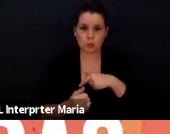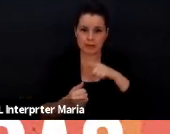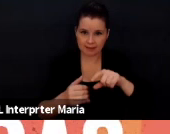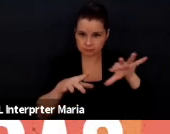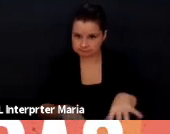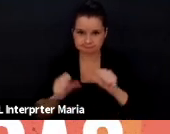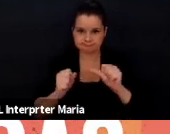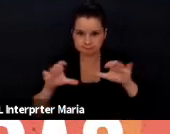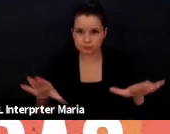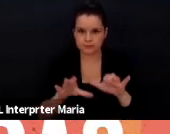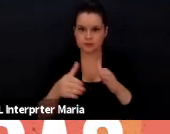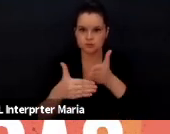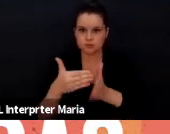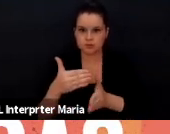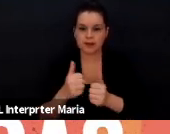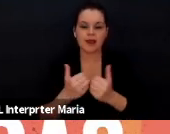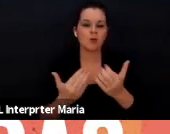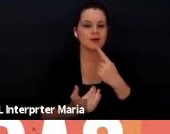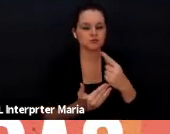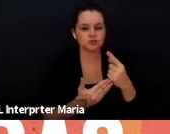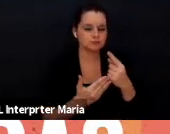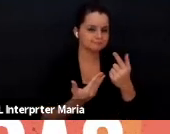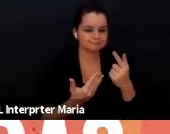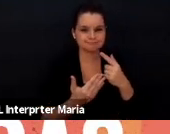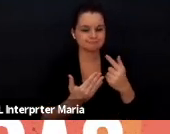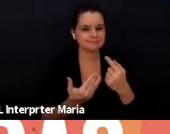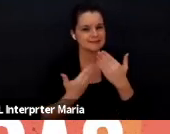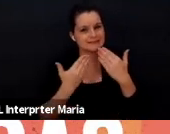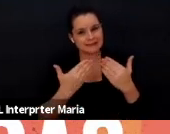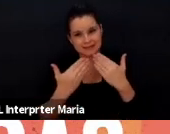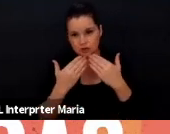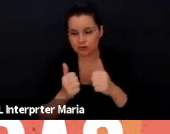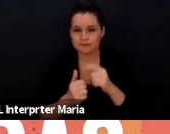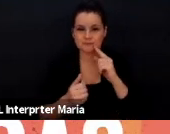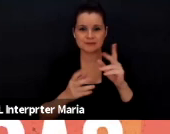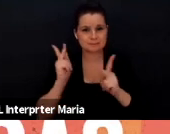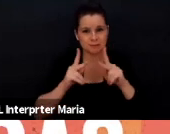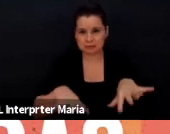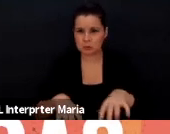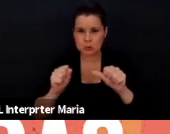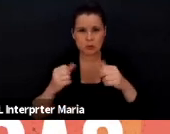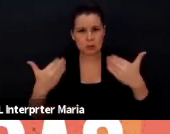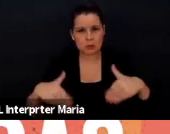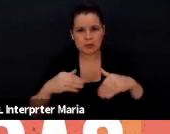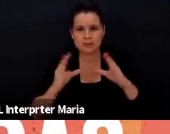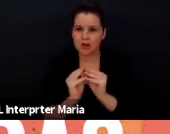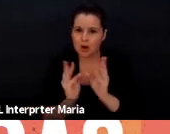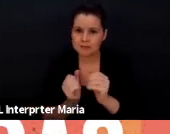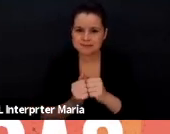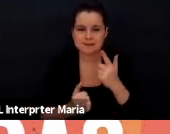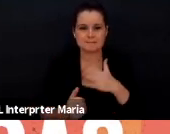action. And I'd like to echo just gratitude for the conveners of this amazing conference and to my